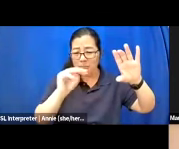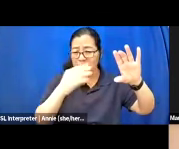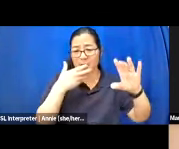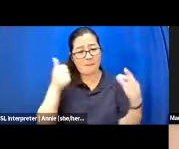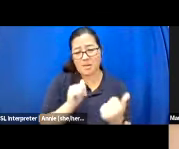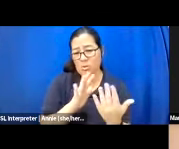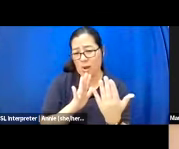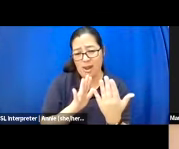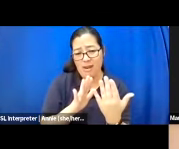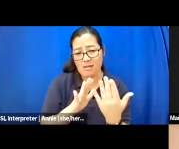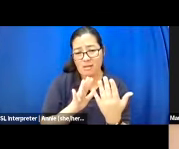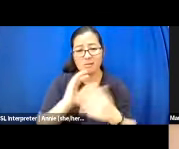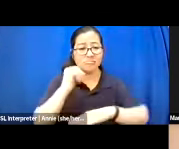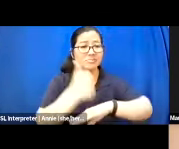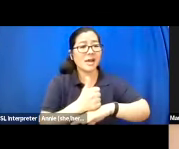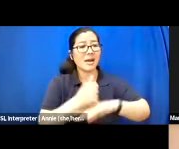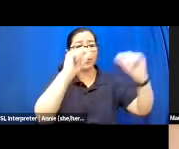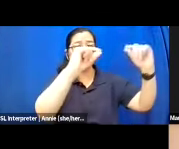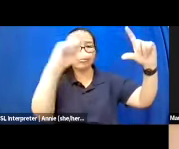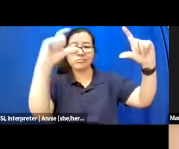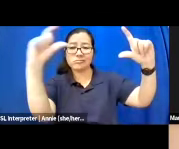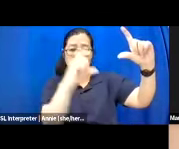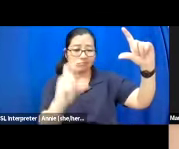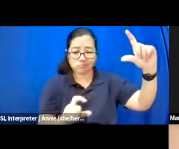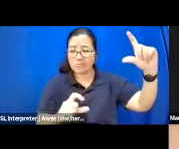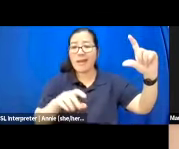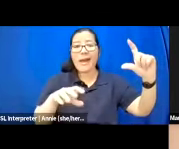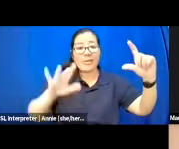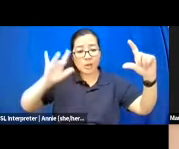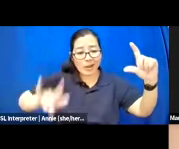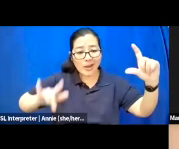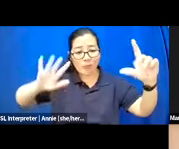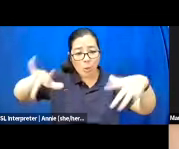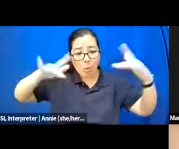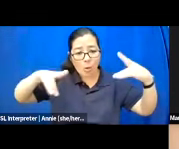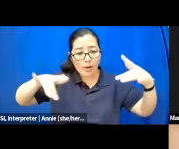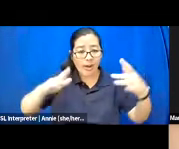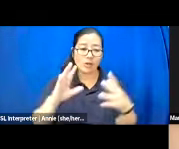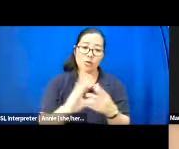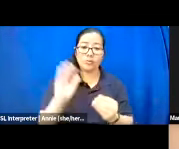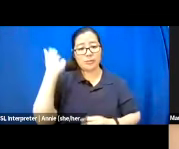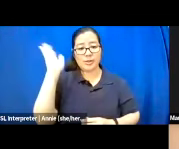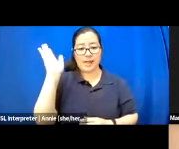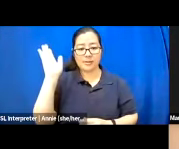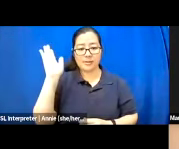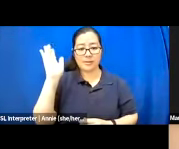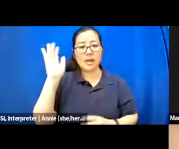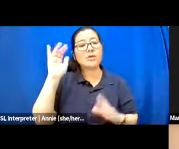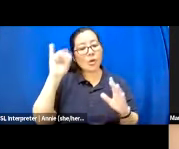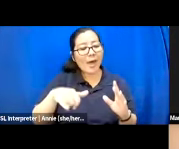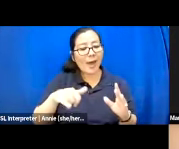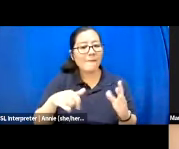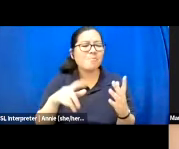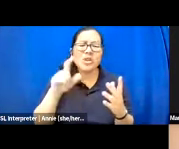think the Zoom accounts, and you tell me if not, then we have something else coming up, but they should be free, a basic Zoom account. So you